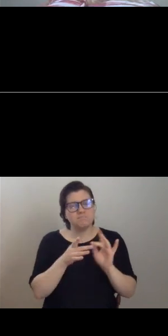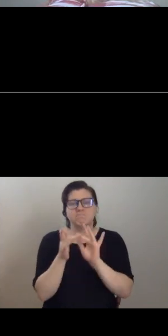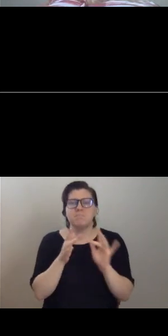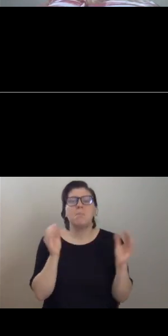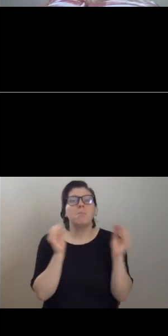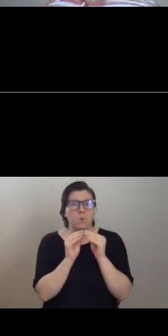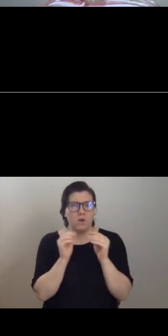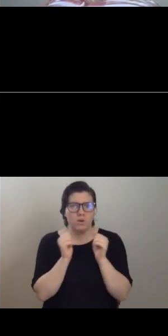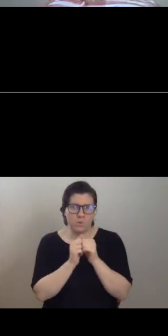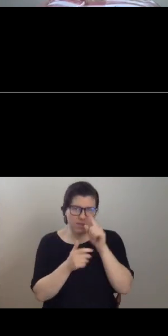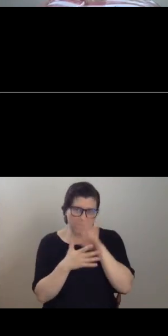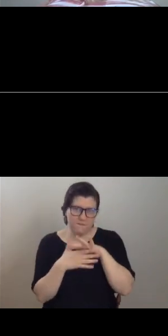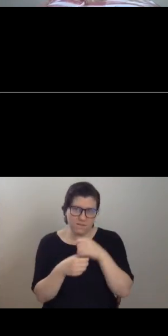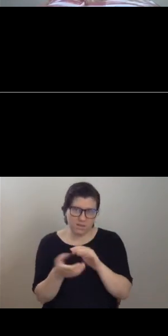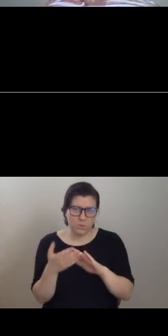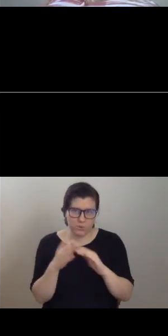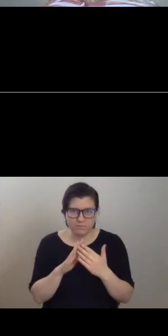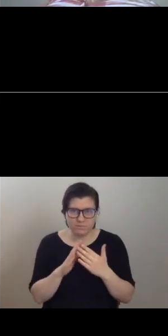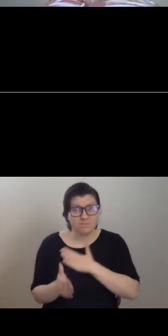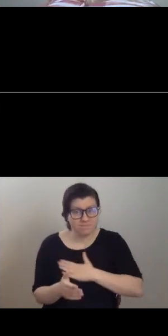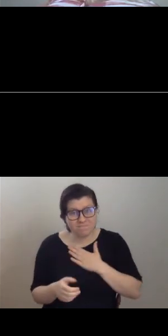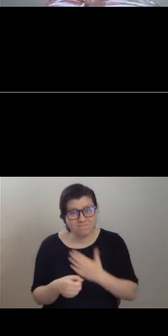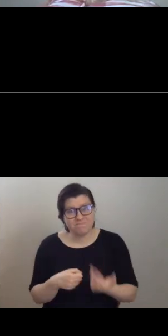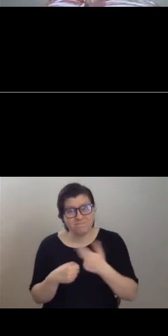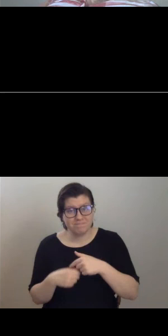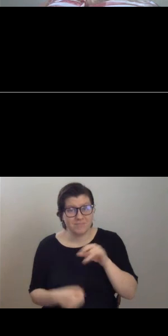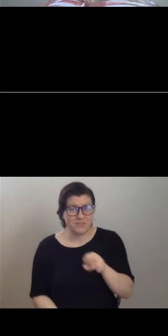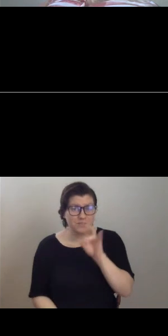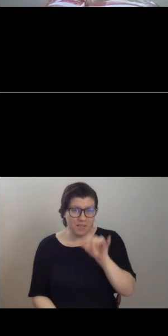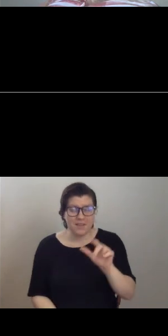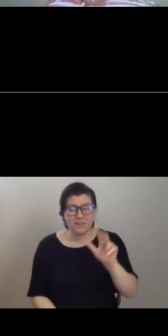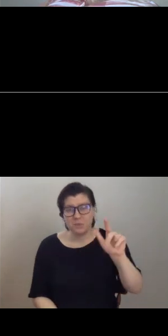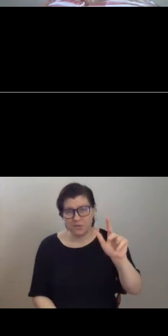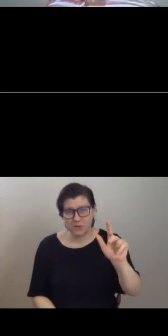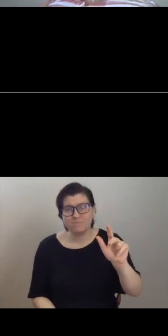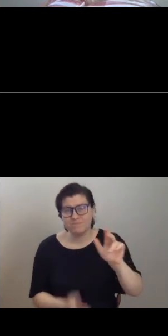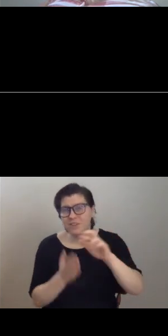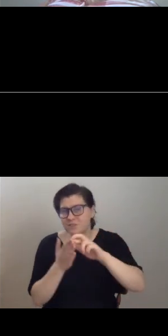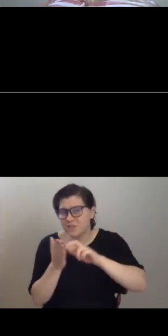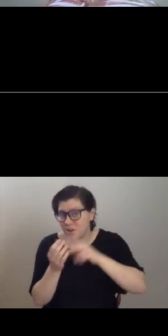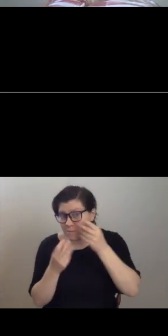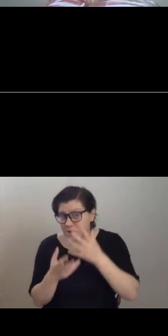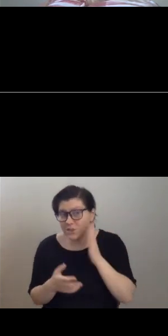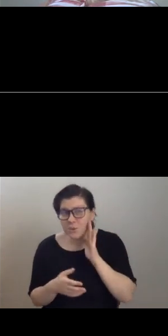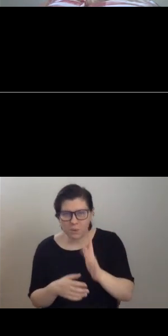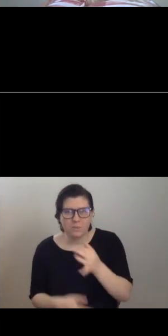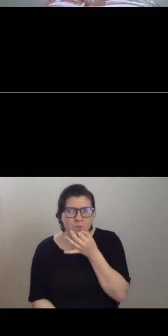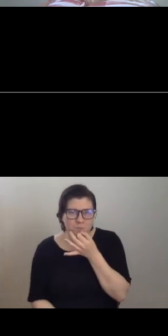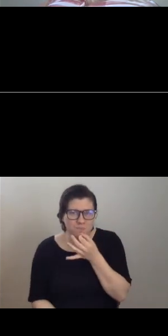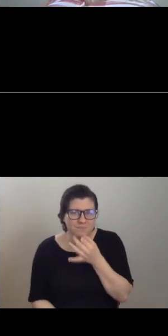faith community. So please join us on July 23rd. Registration information will be coming